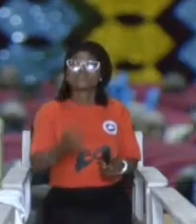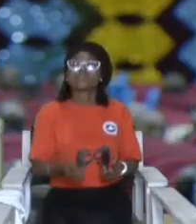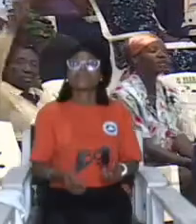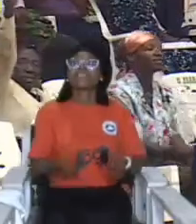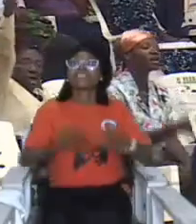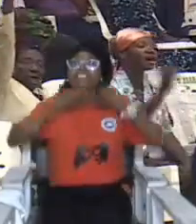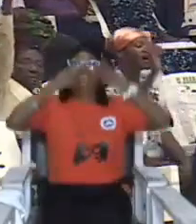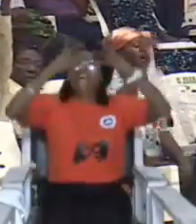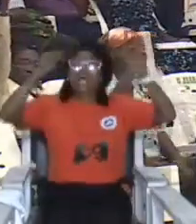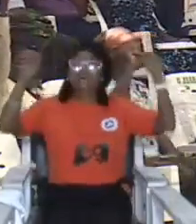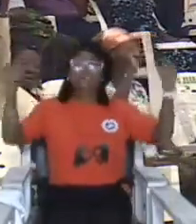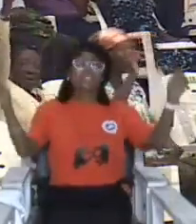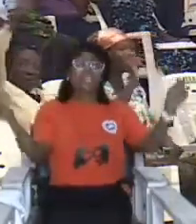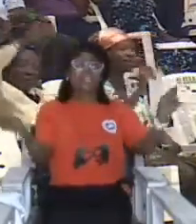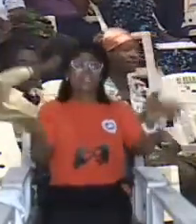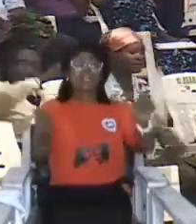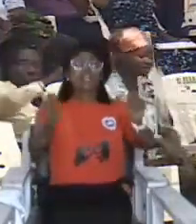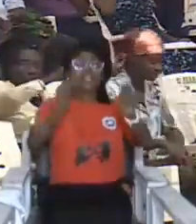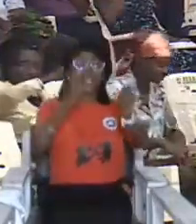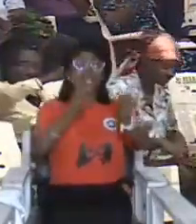fire.